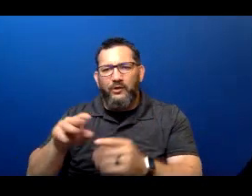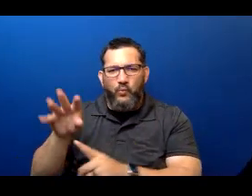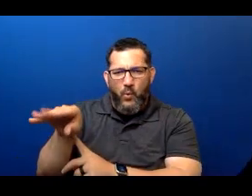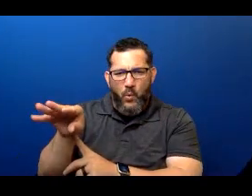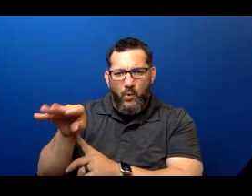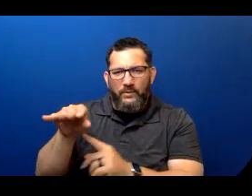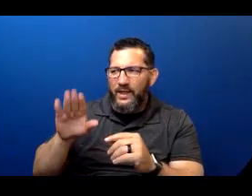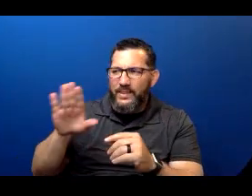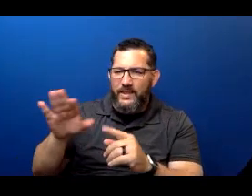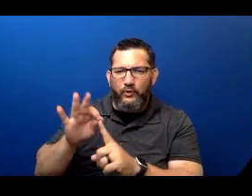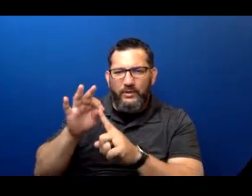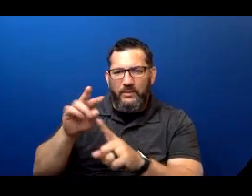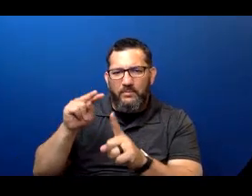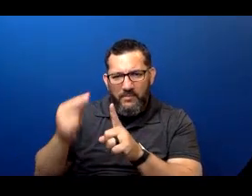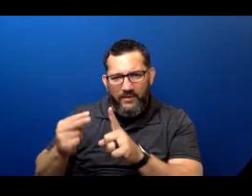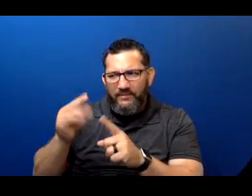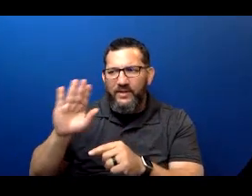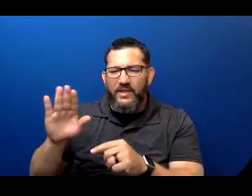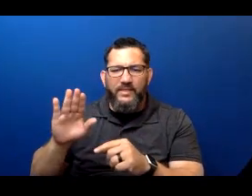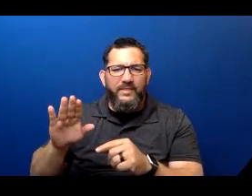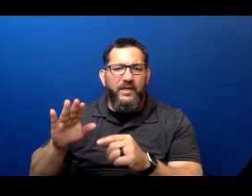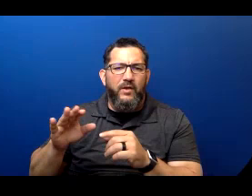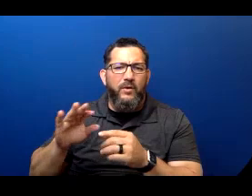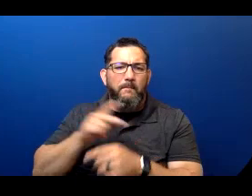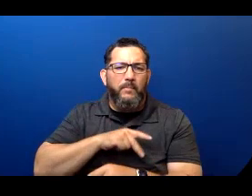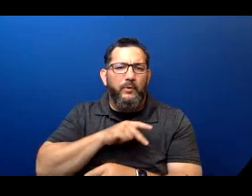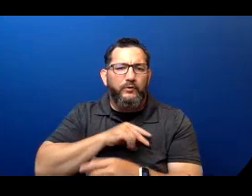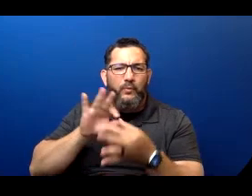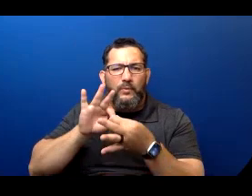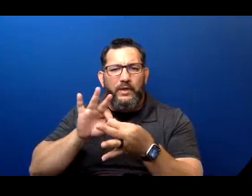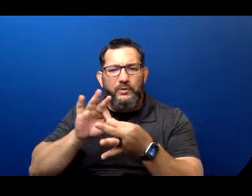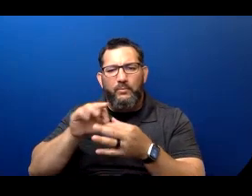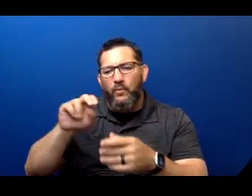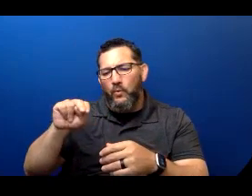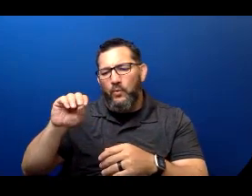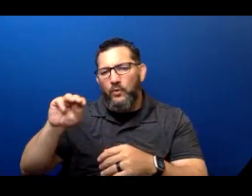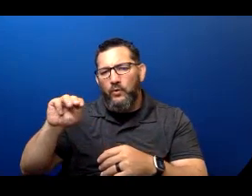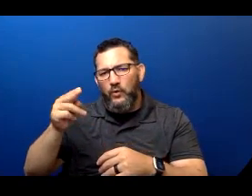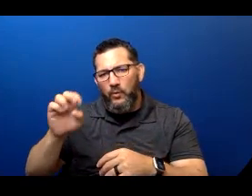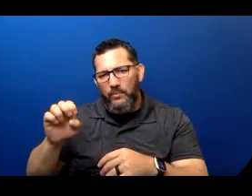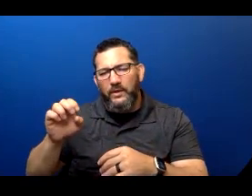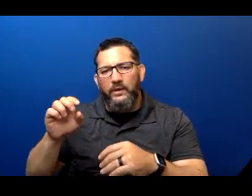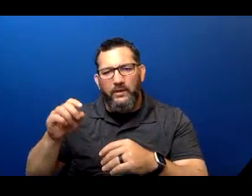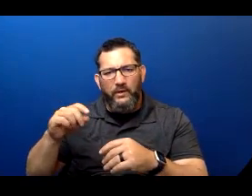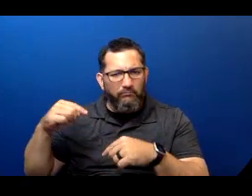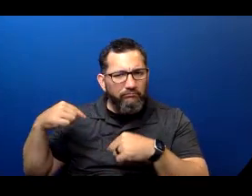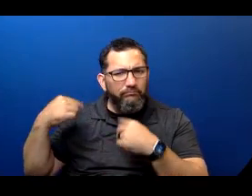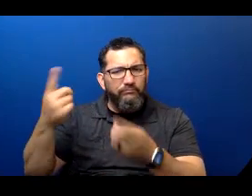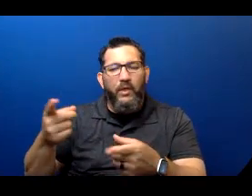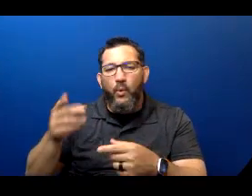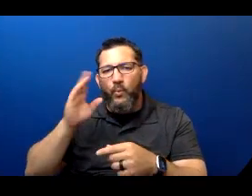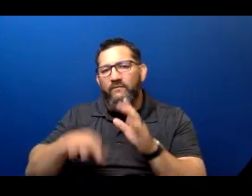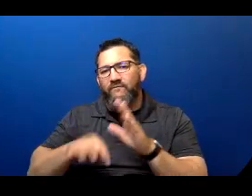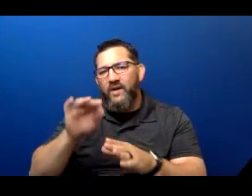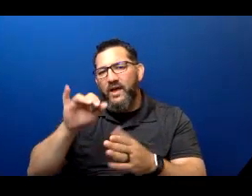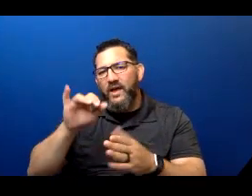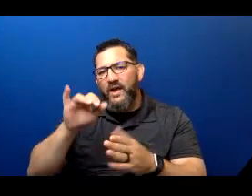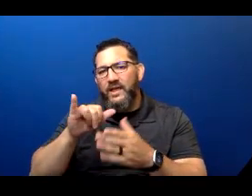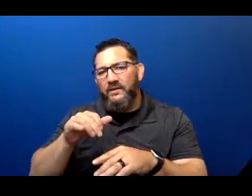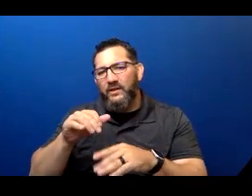perspectives and personal relationships with NOMHE over the years. And then these recordings will be found on our website. We think it's going to be a really